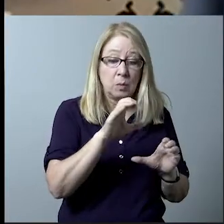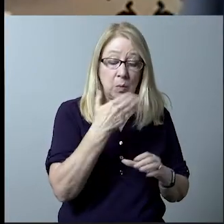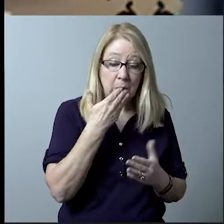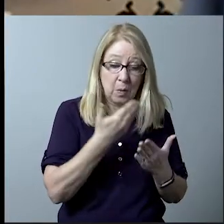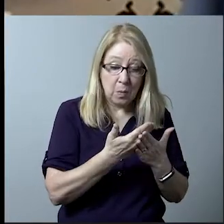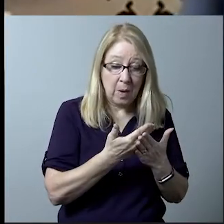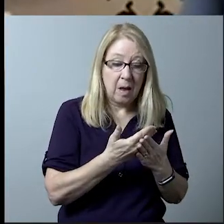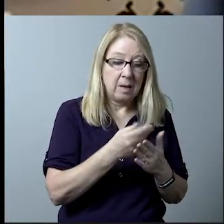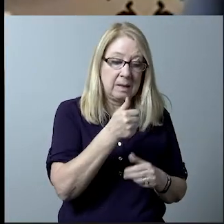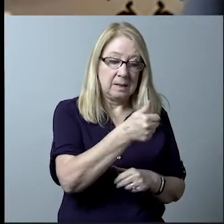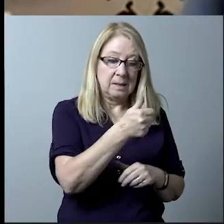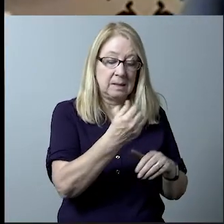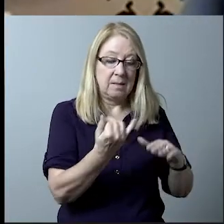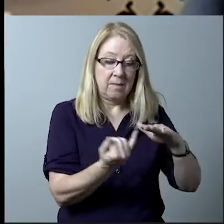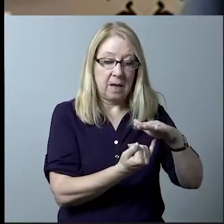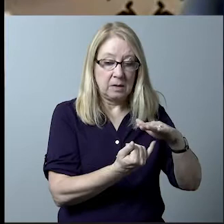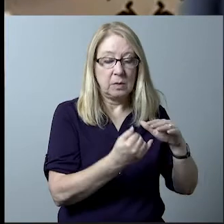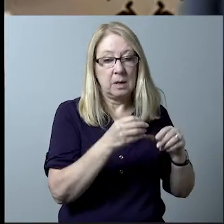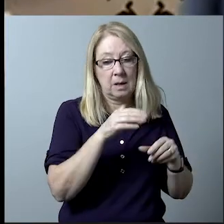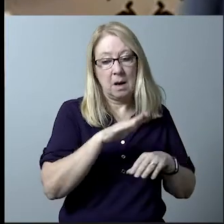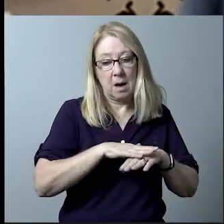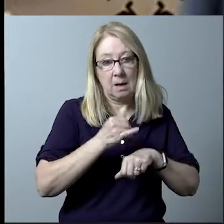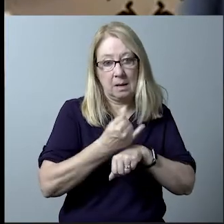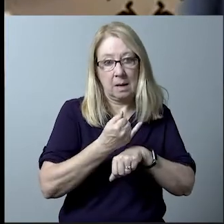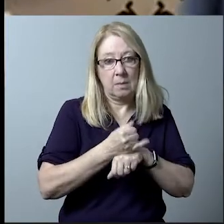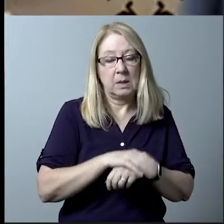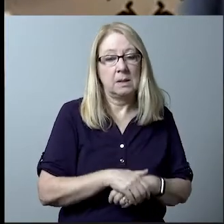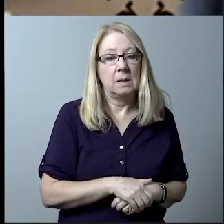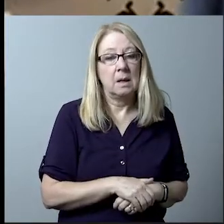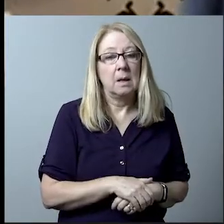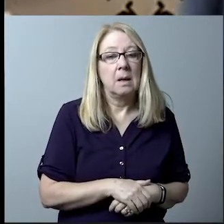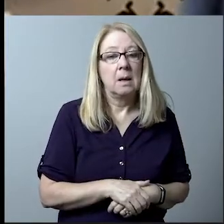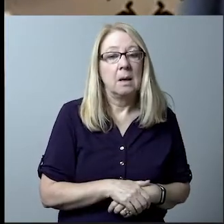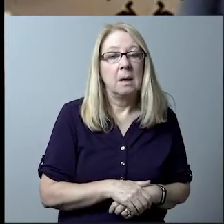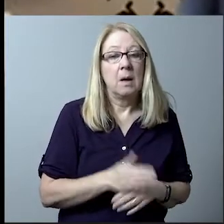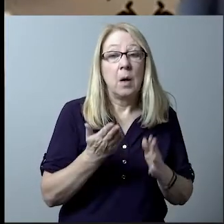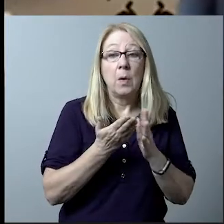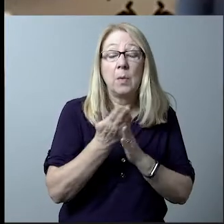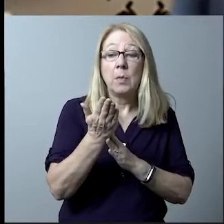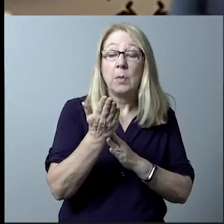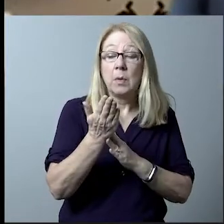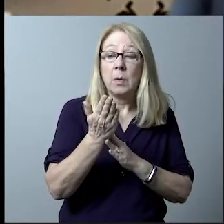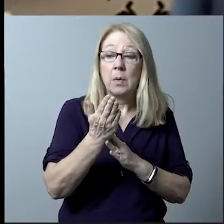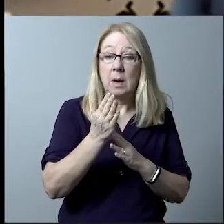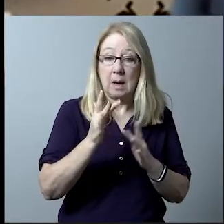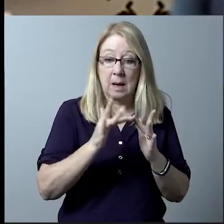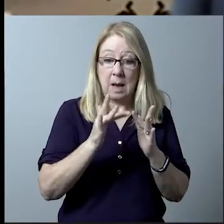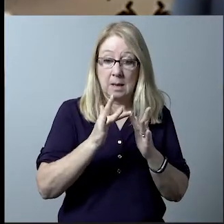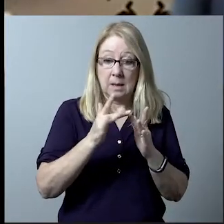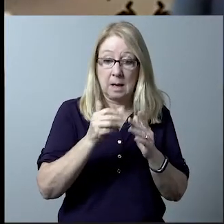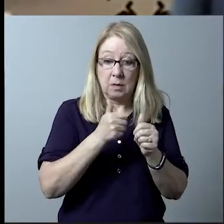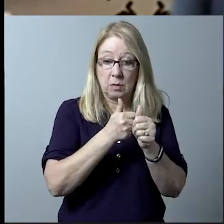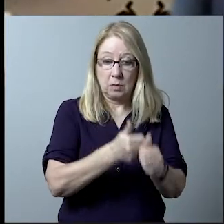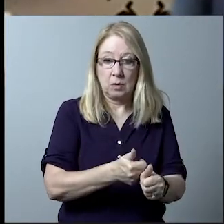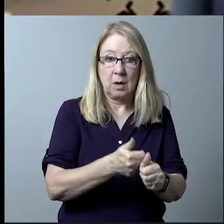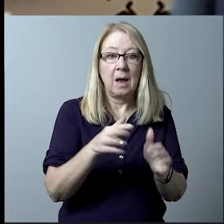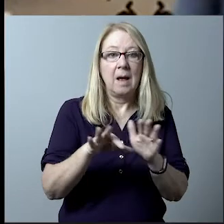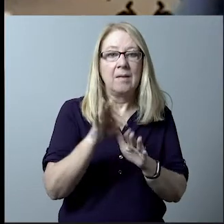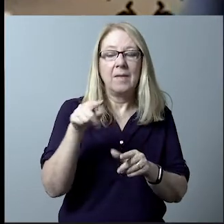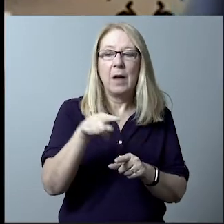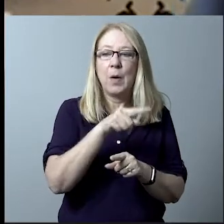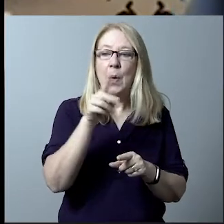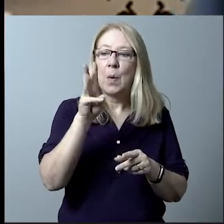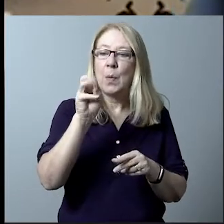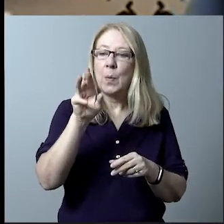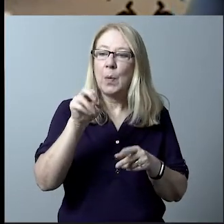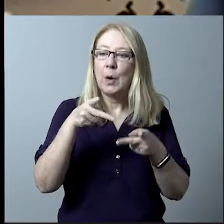mild symptoms. They're doing well and self-isolating together off campus. Through contact tracing, we learned that the students were